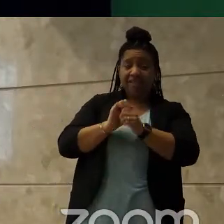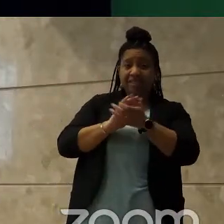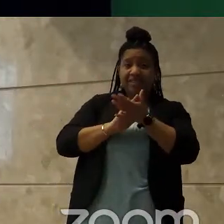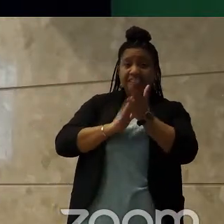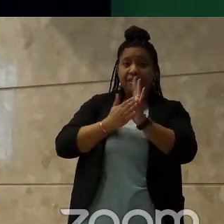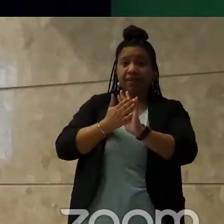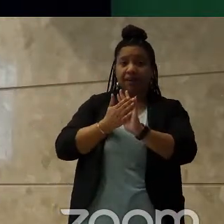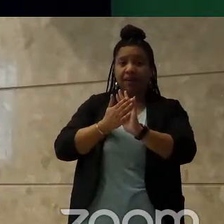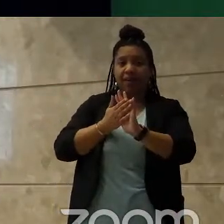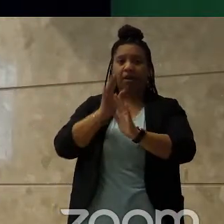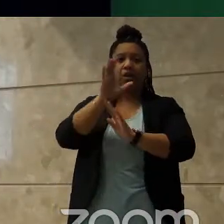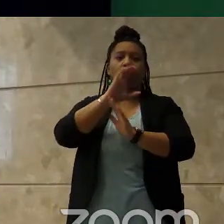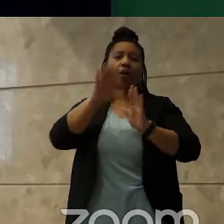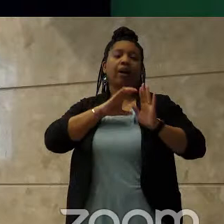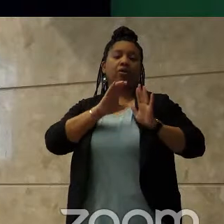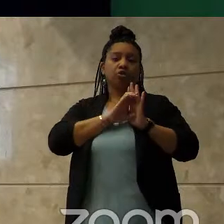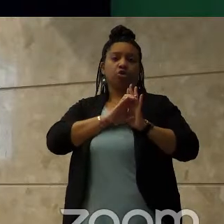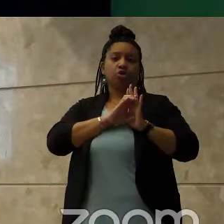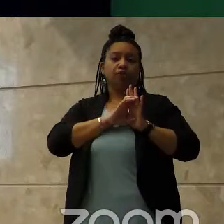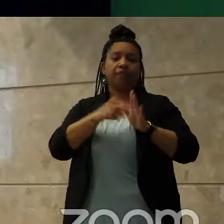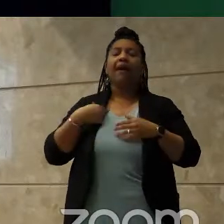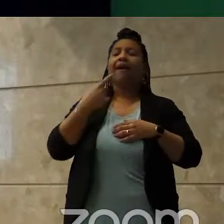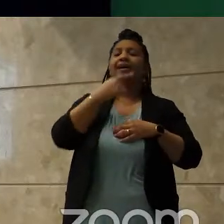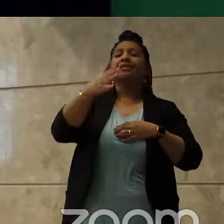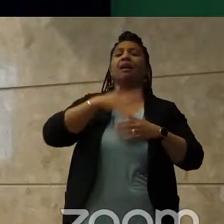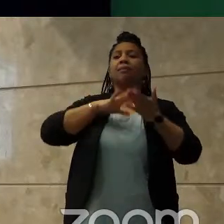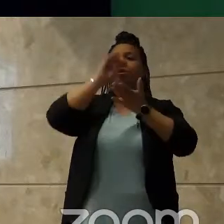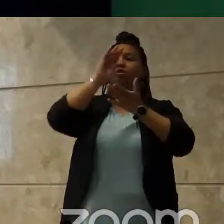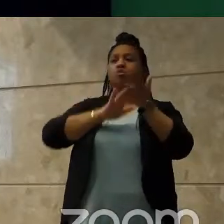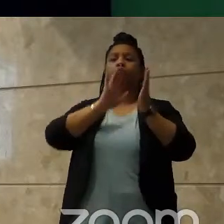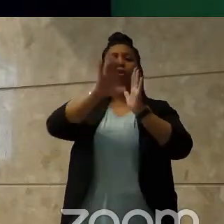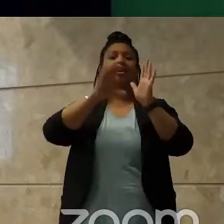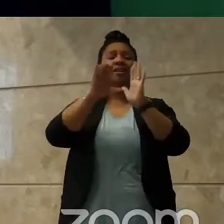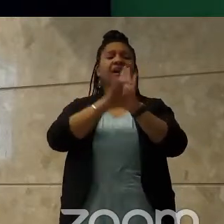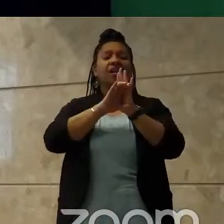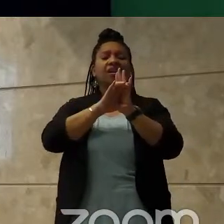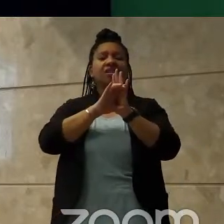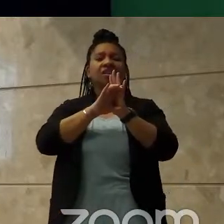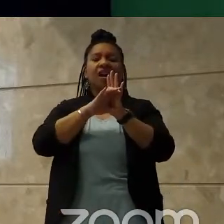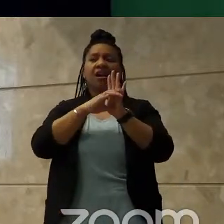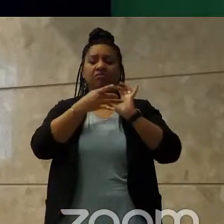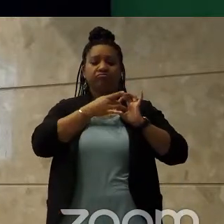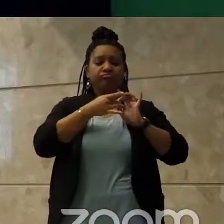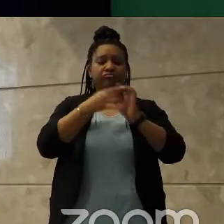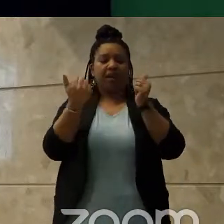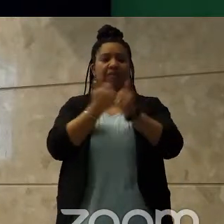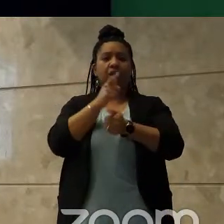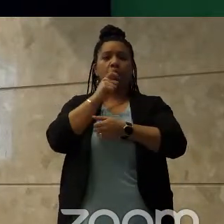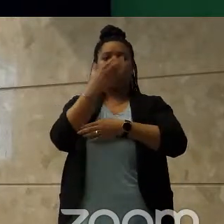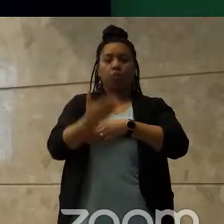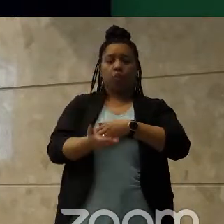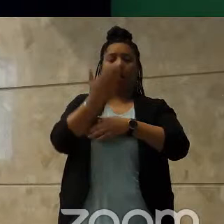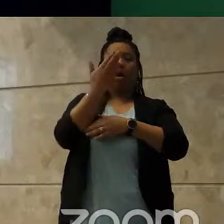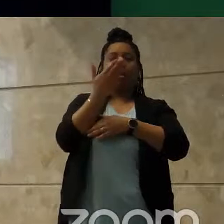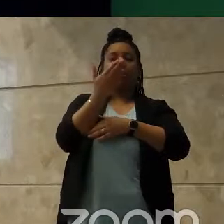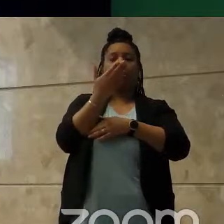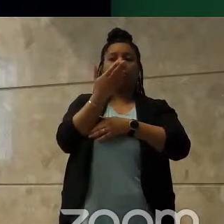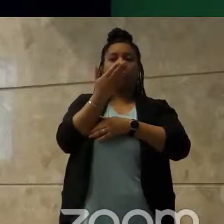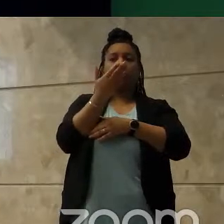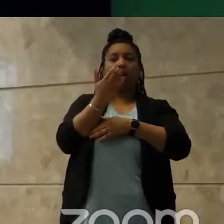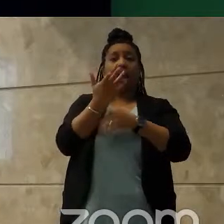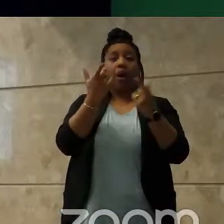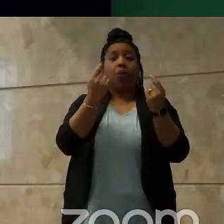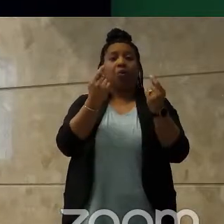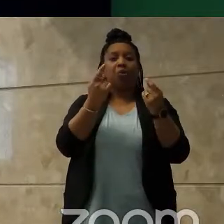they become your character. I tell my students, your character has everything to do with who you are and what you will do when you don't